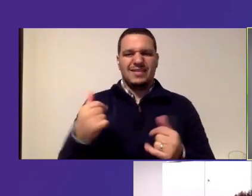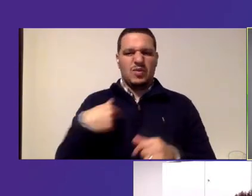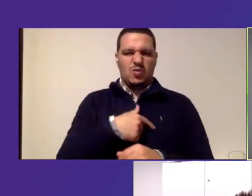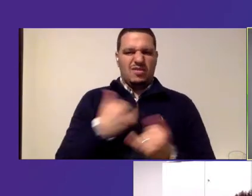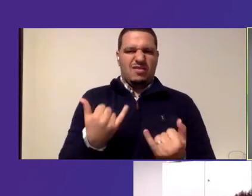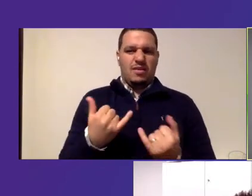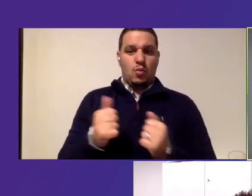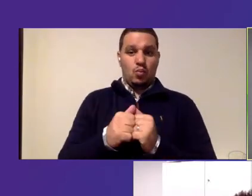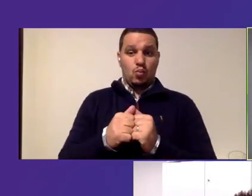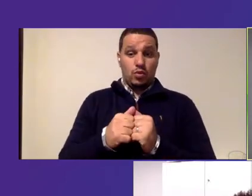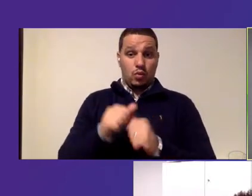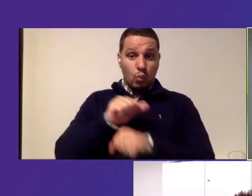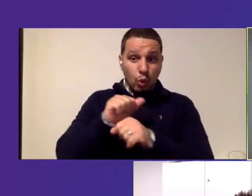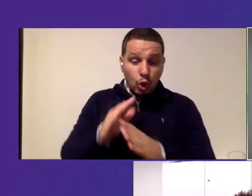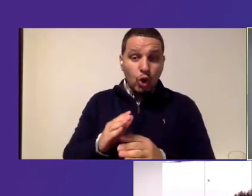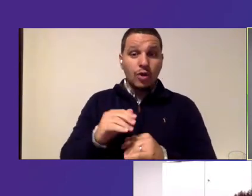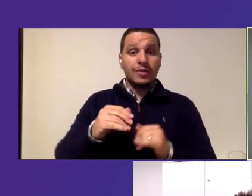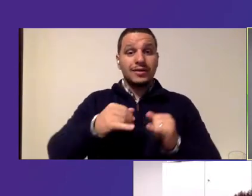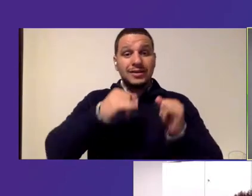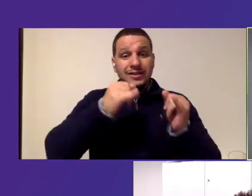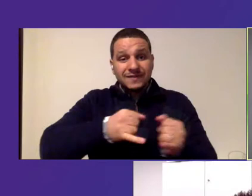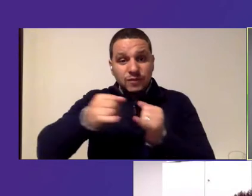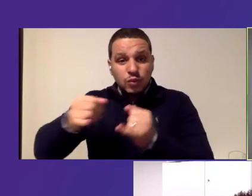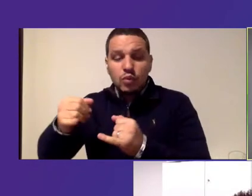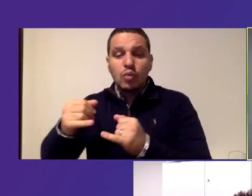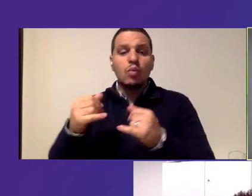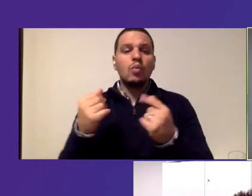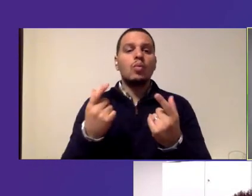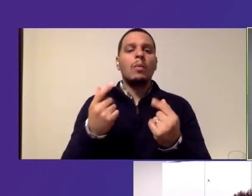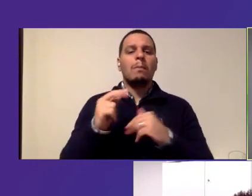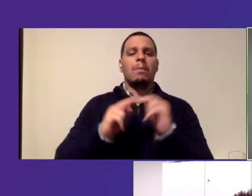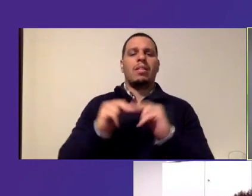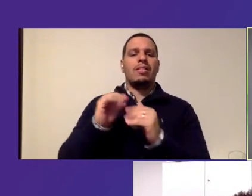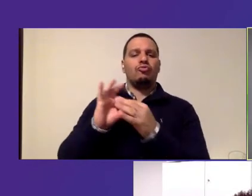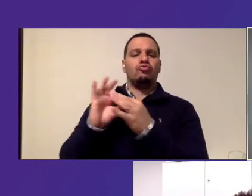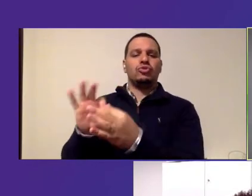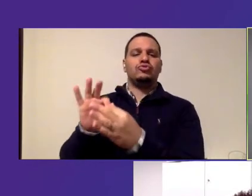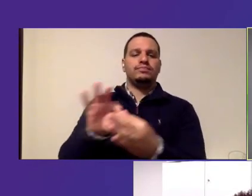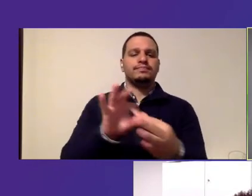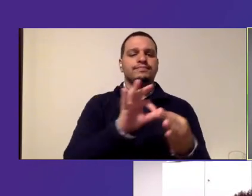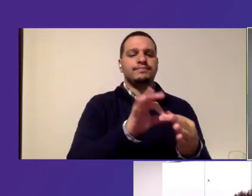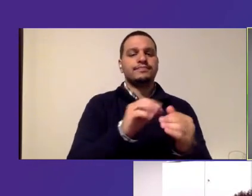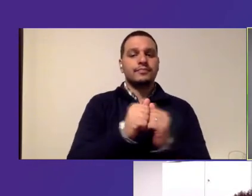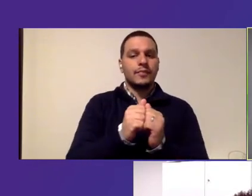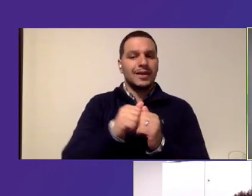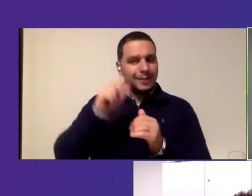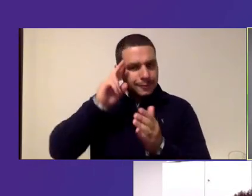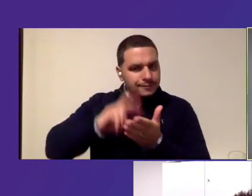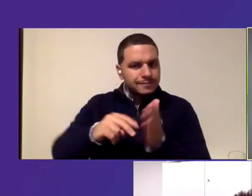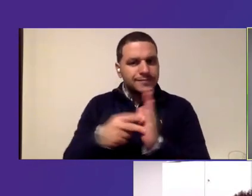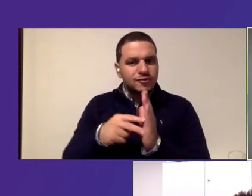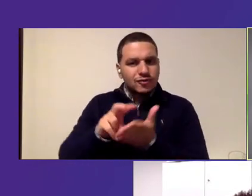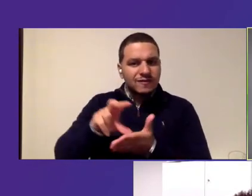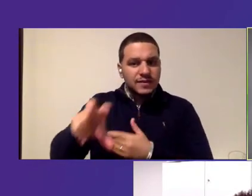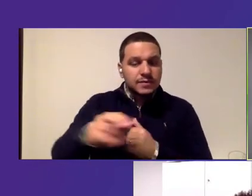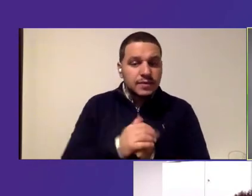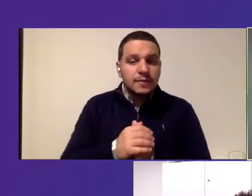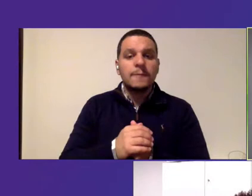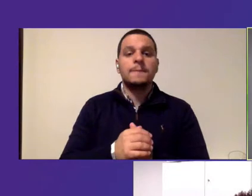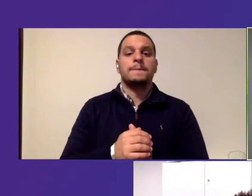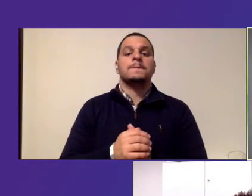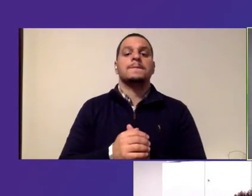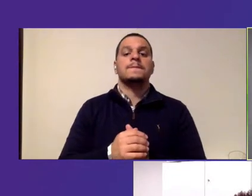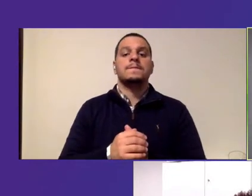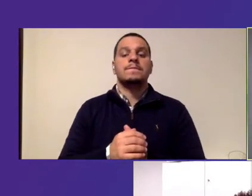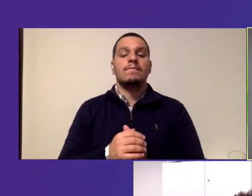and as individuals, is to really build relationships that come with intentional investments